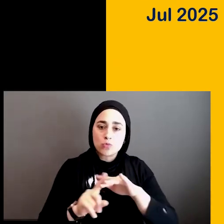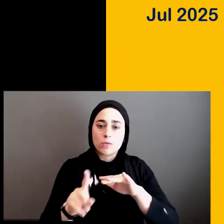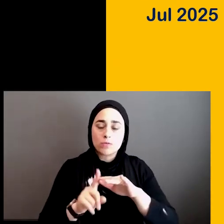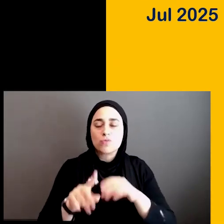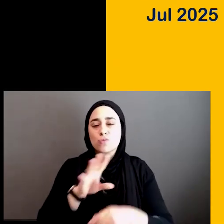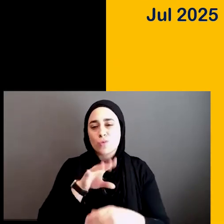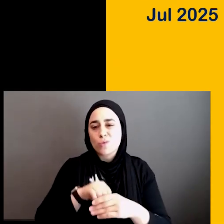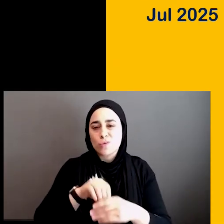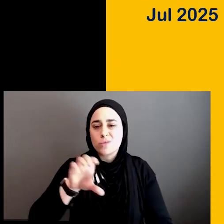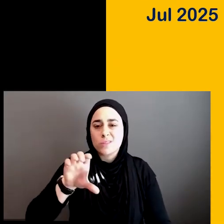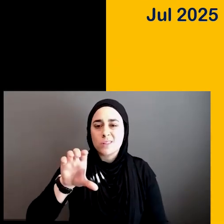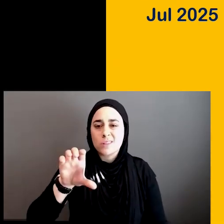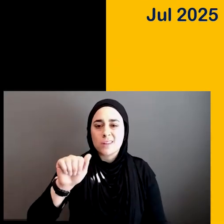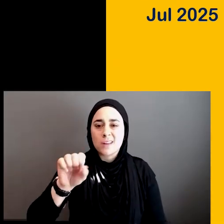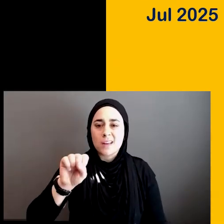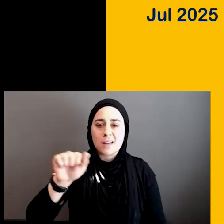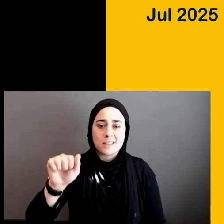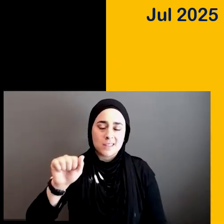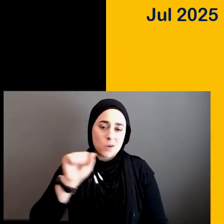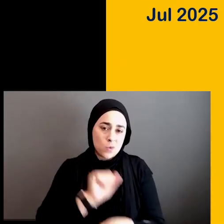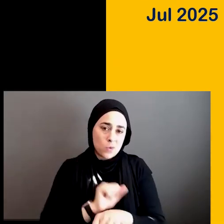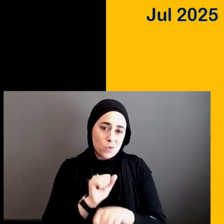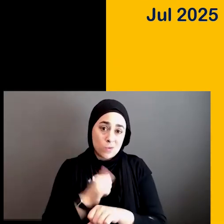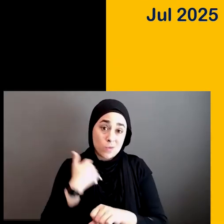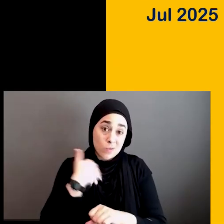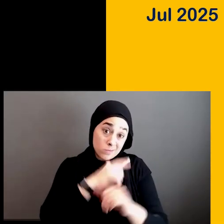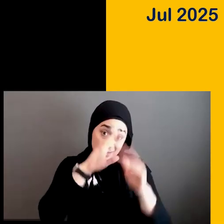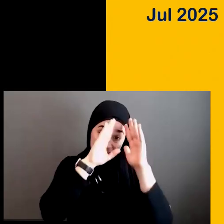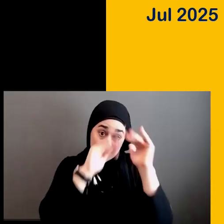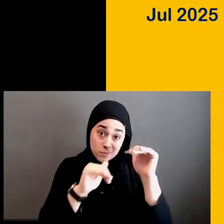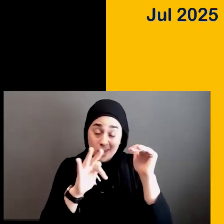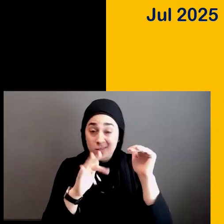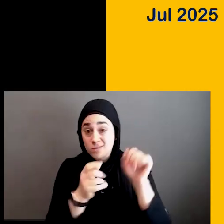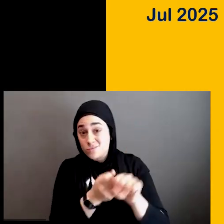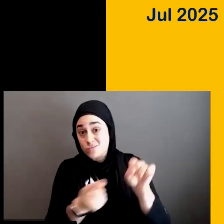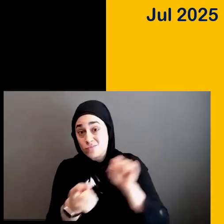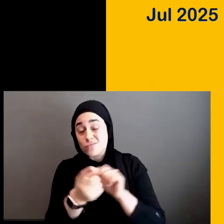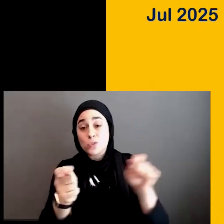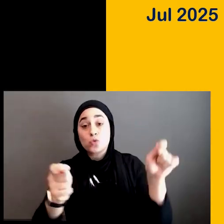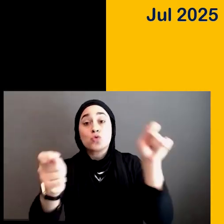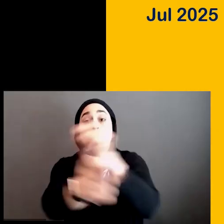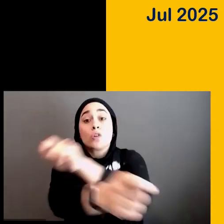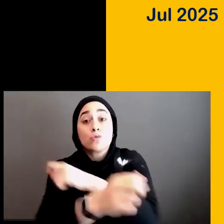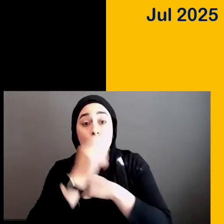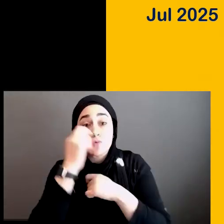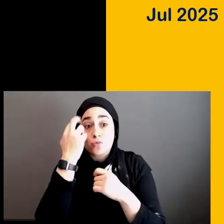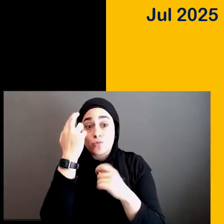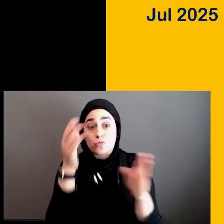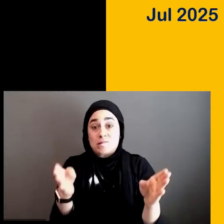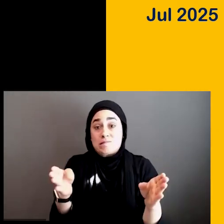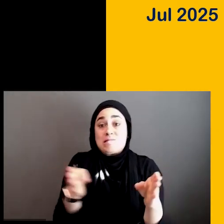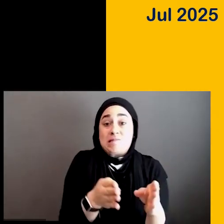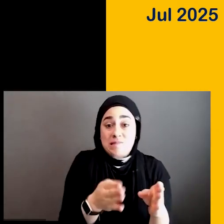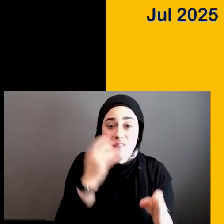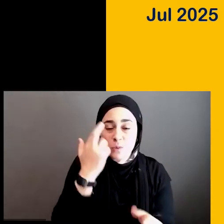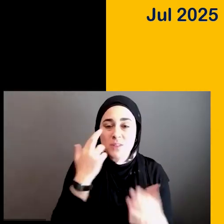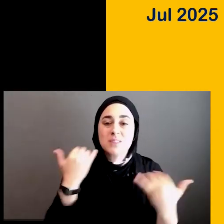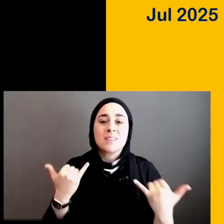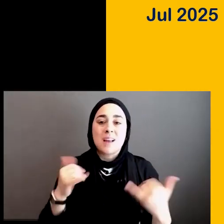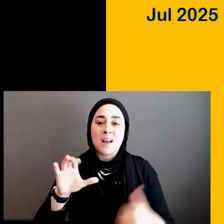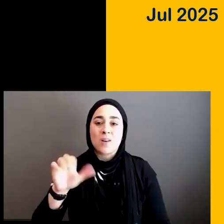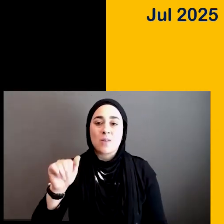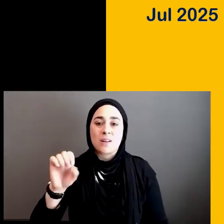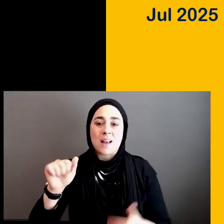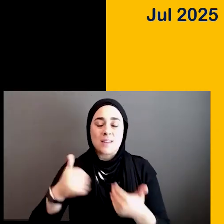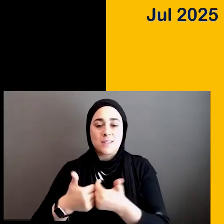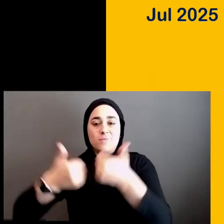So we expect that number might change in the next year since CASA is now its own organization. But you can see education is really high. We get